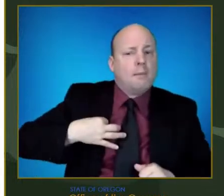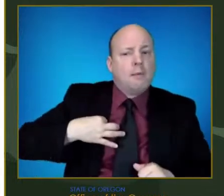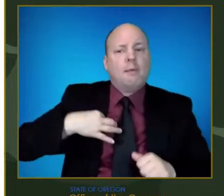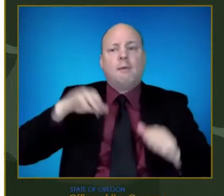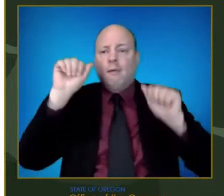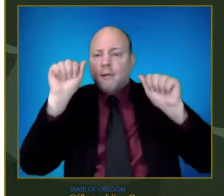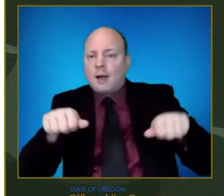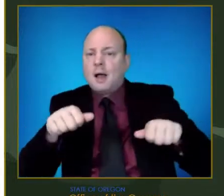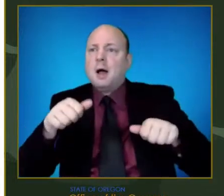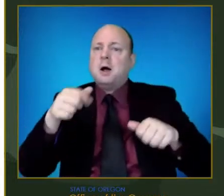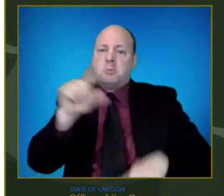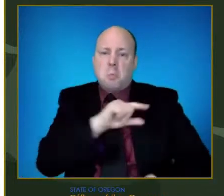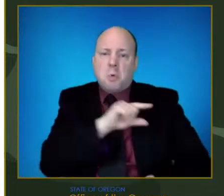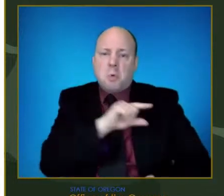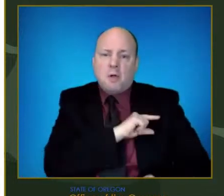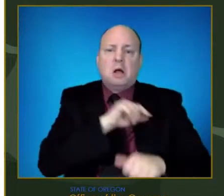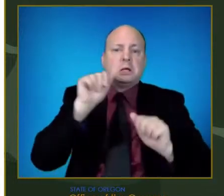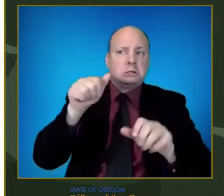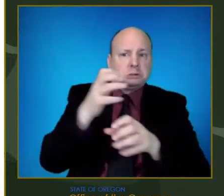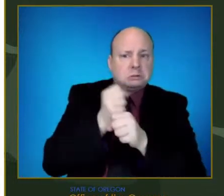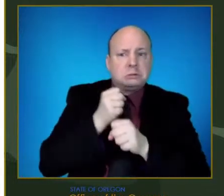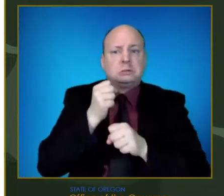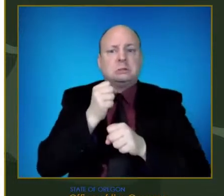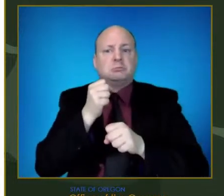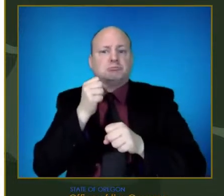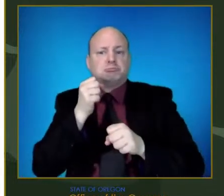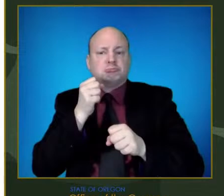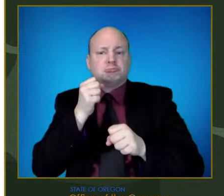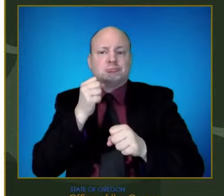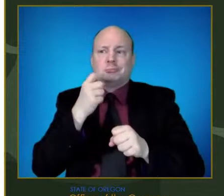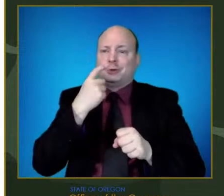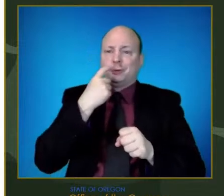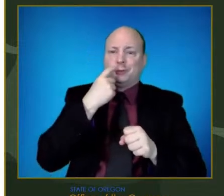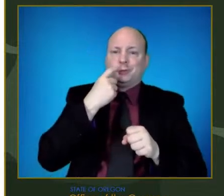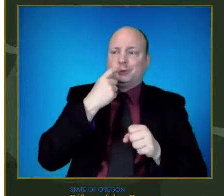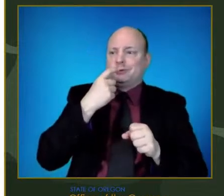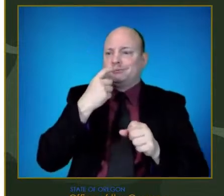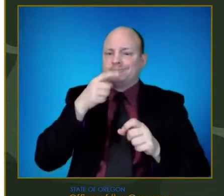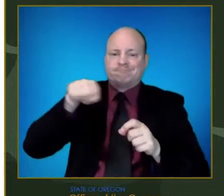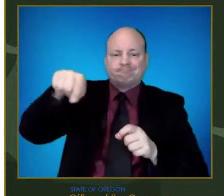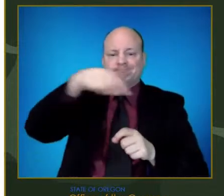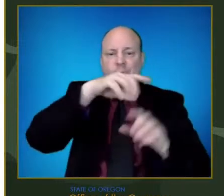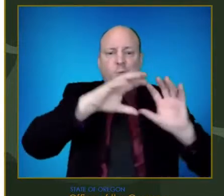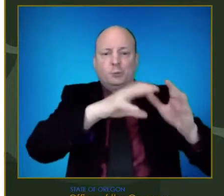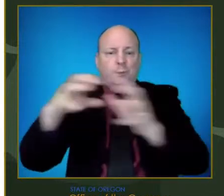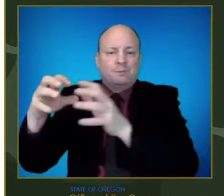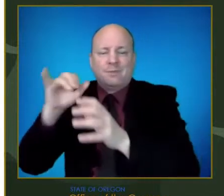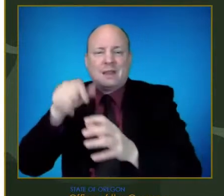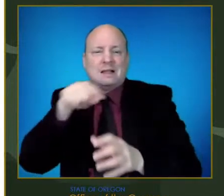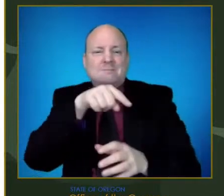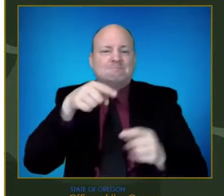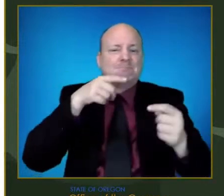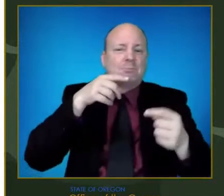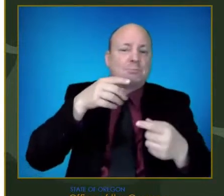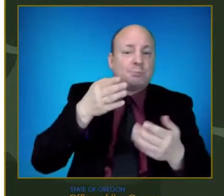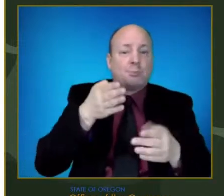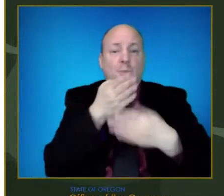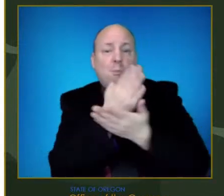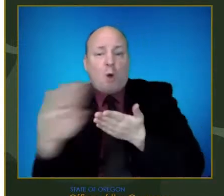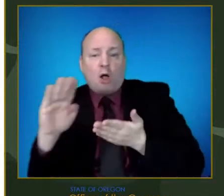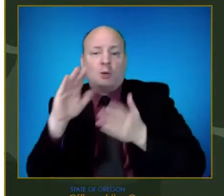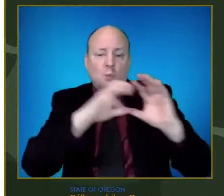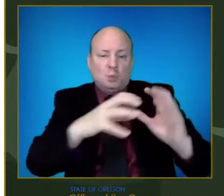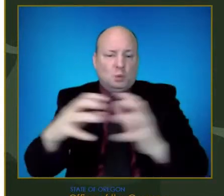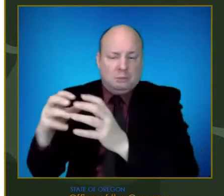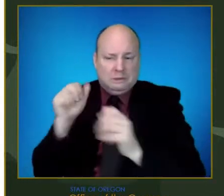our hardest hit communities. As Governor Brown announced, we're expanding the types of underlying conditions that qualify for a vaccine